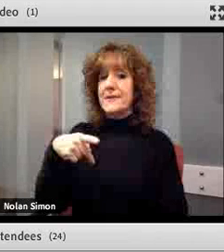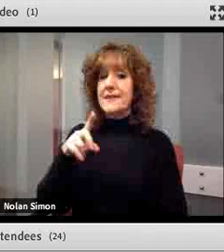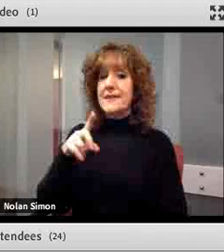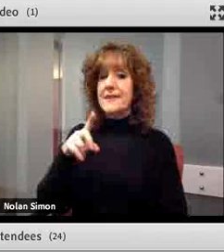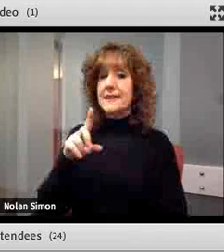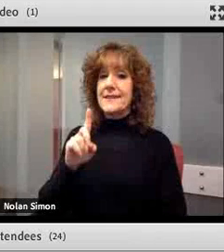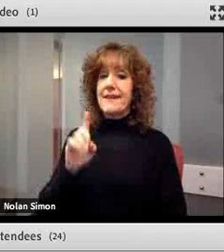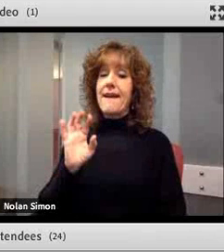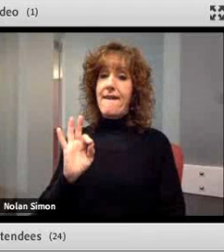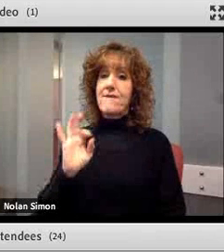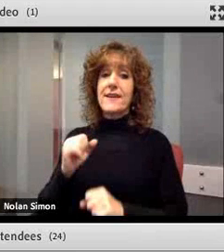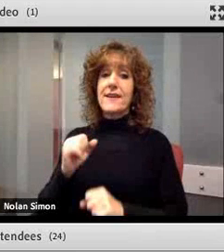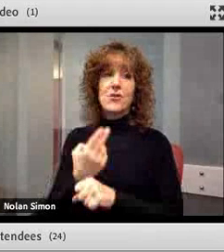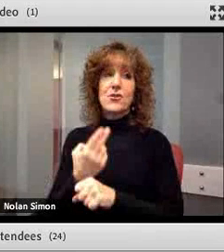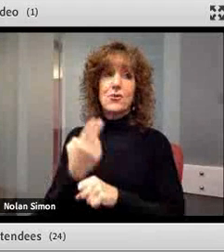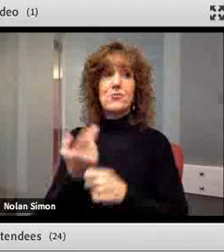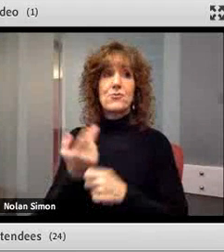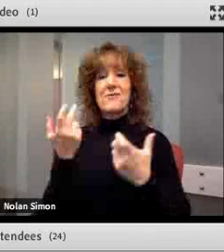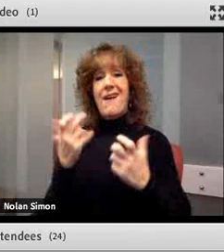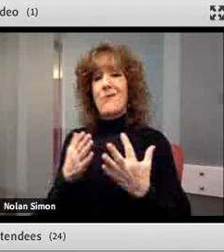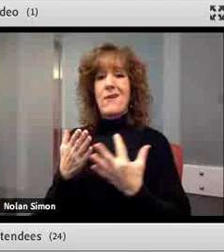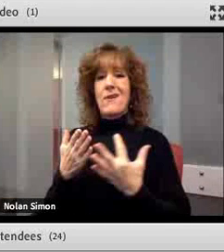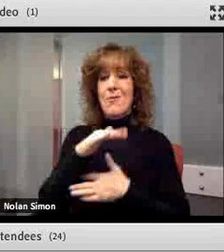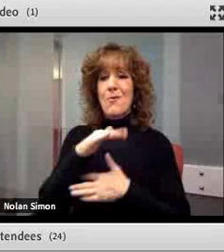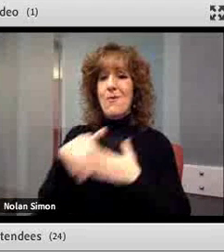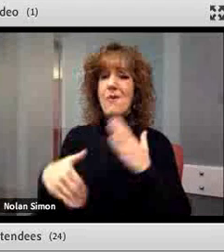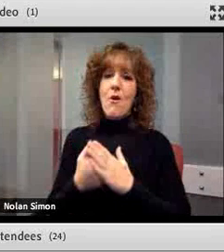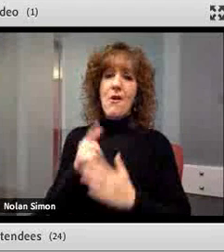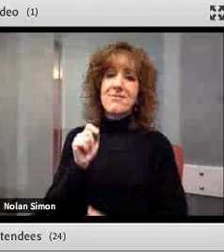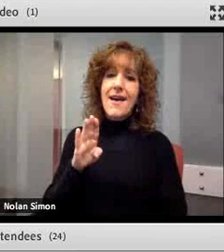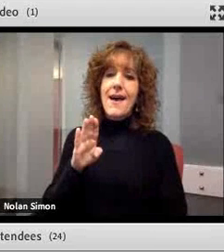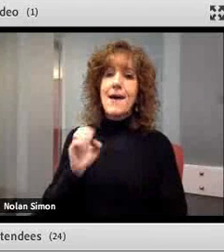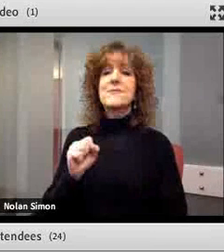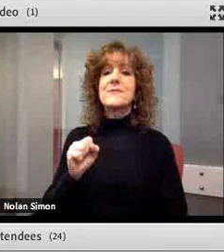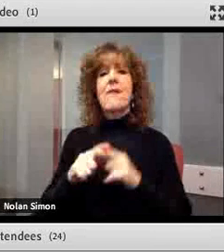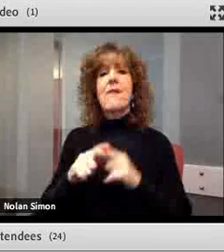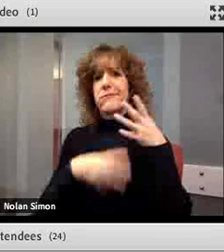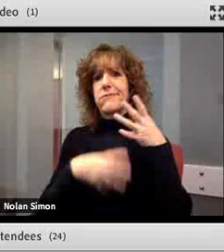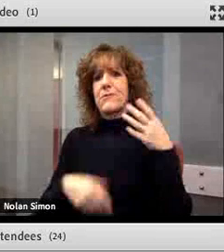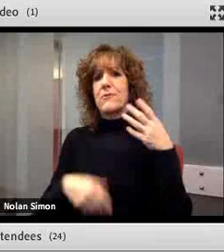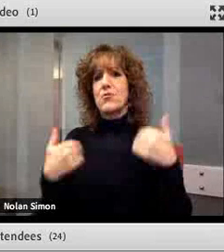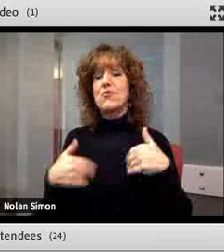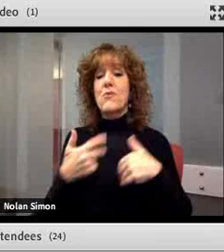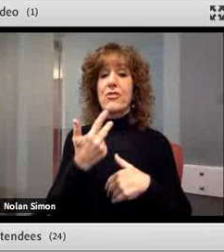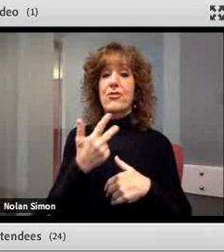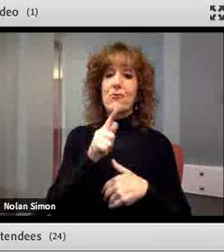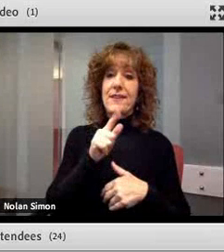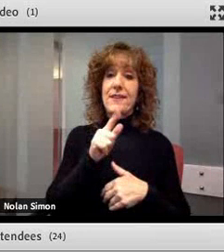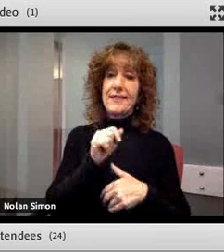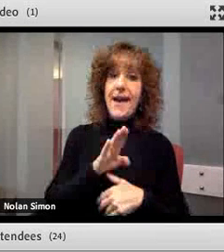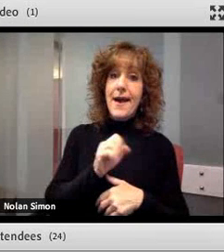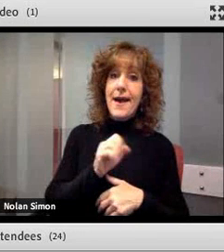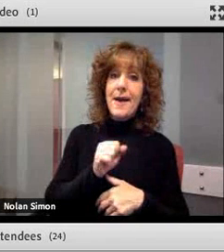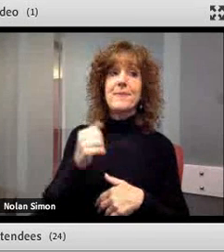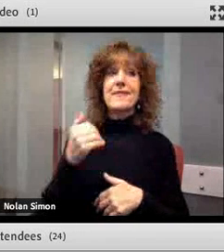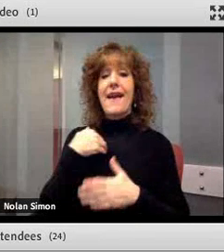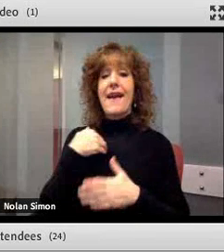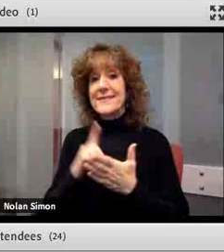use. So I didn't want to go through all the labs, but you have quite a bit of, you have 3 labs here. You also